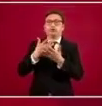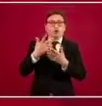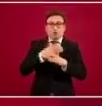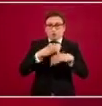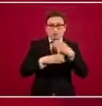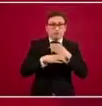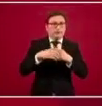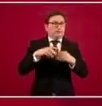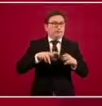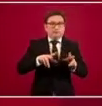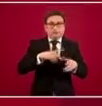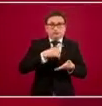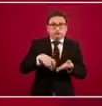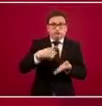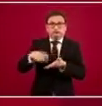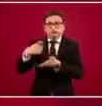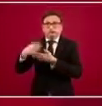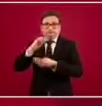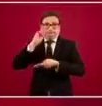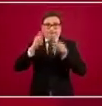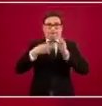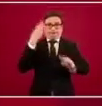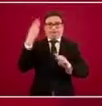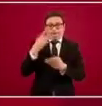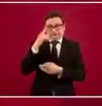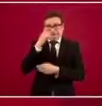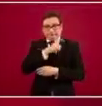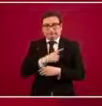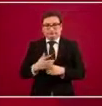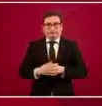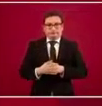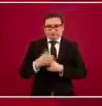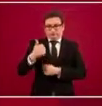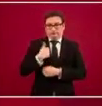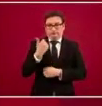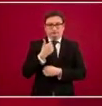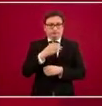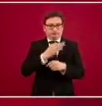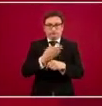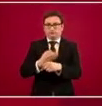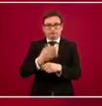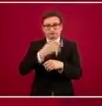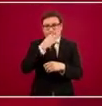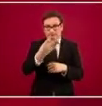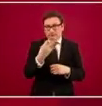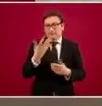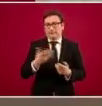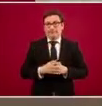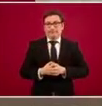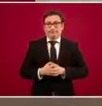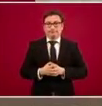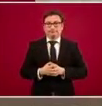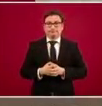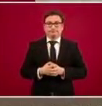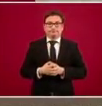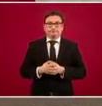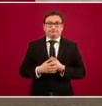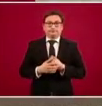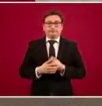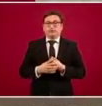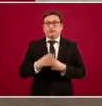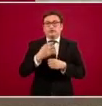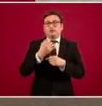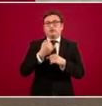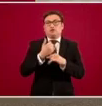in buying and searching these supplies and this equipment that had been scarce overall in the